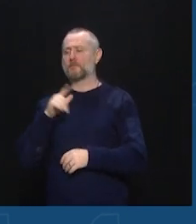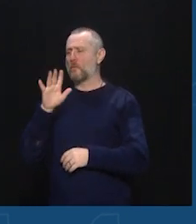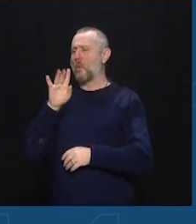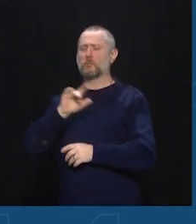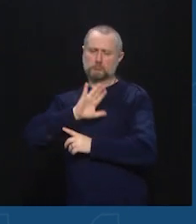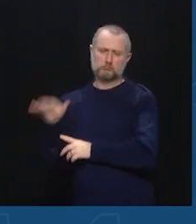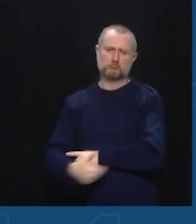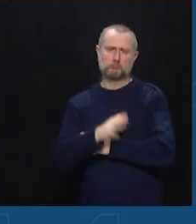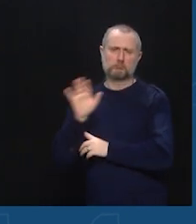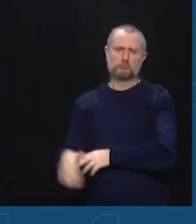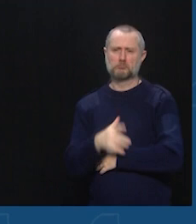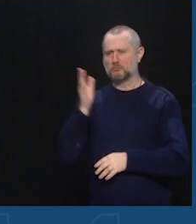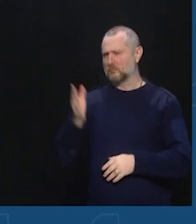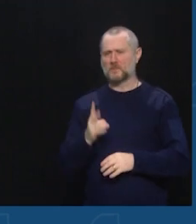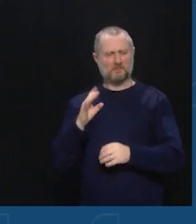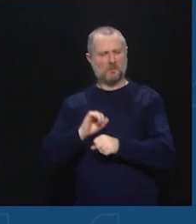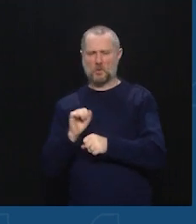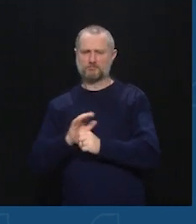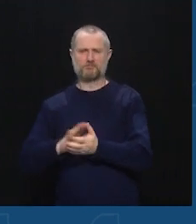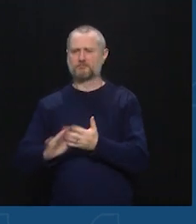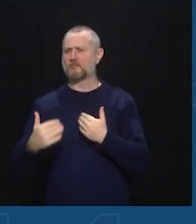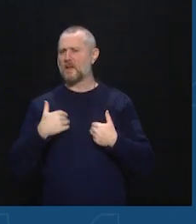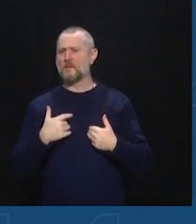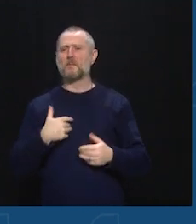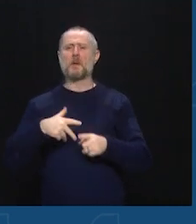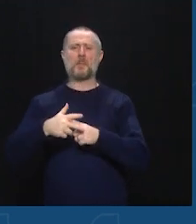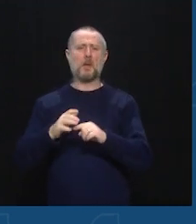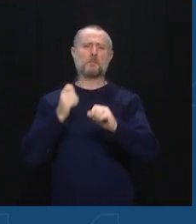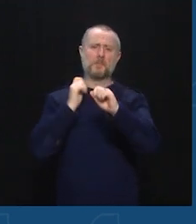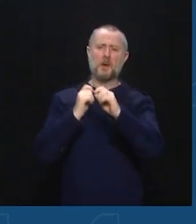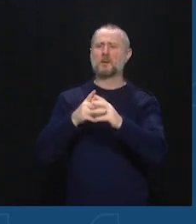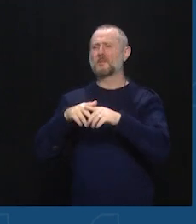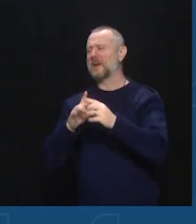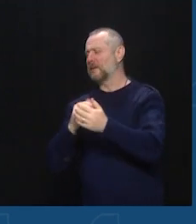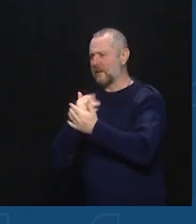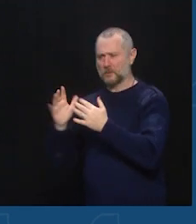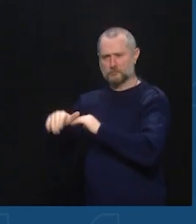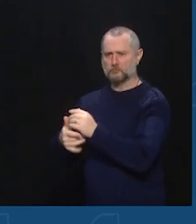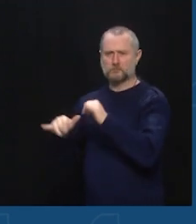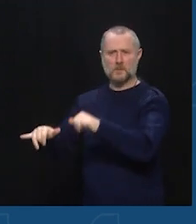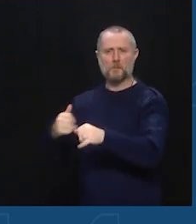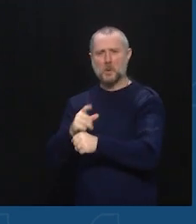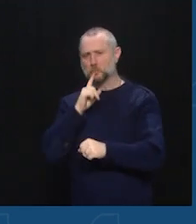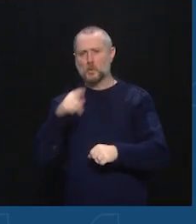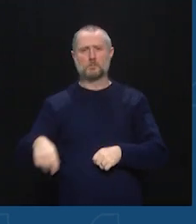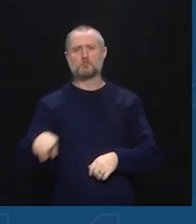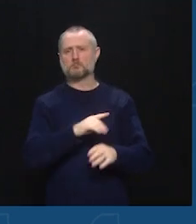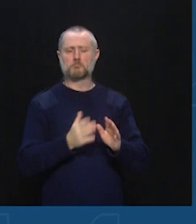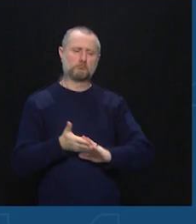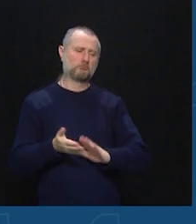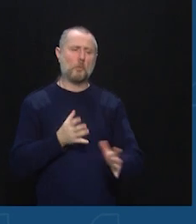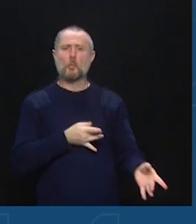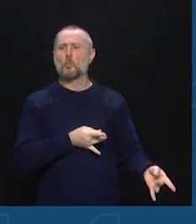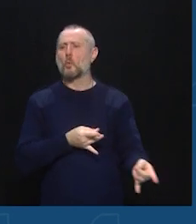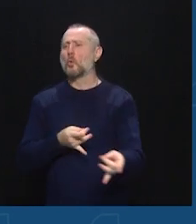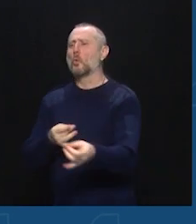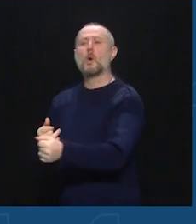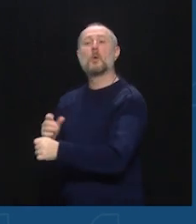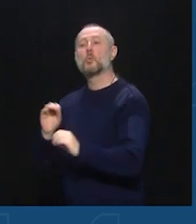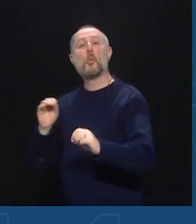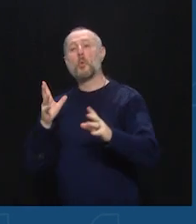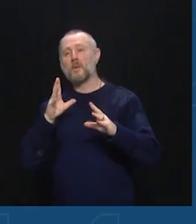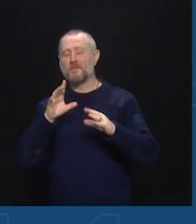We've got fleet mechanics who are working around the clock to make sure our equipment stays up and operating, and we don't lose any of our equipment during this